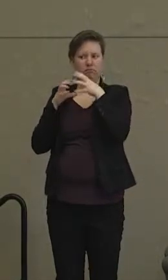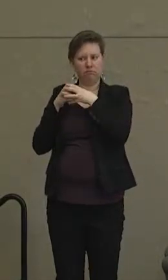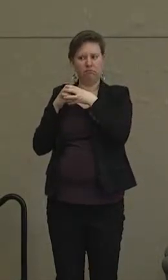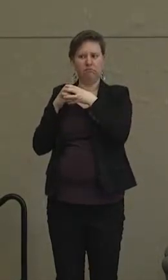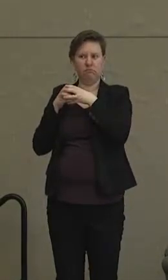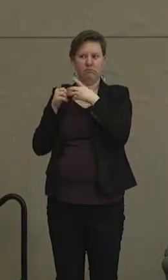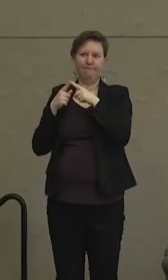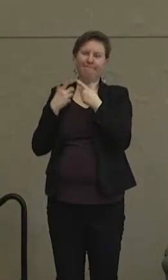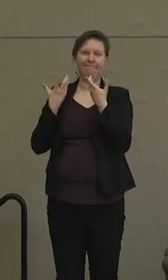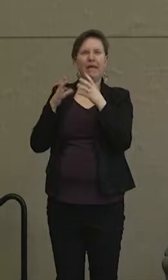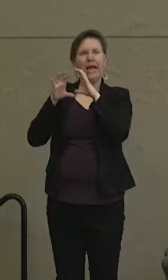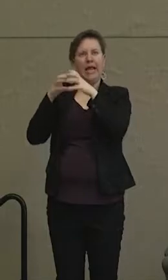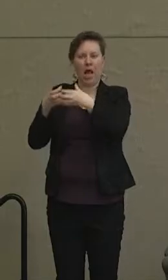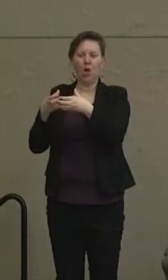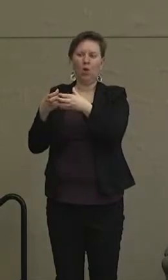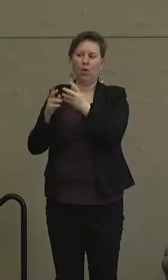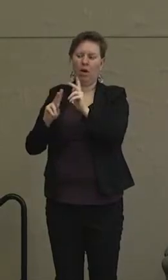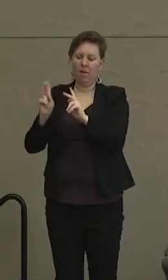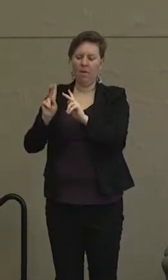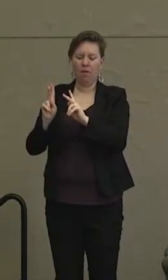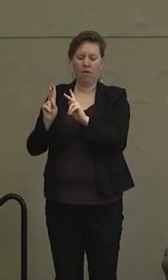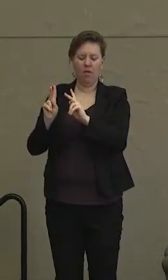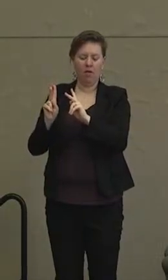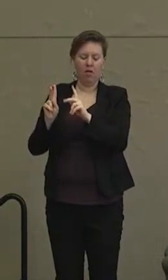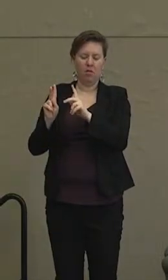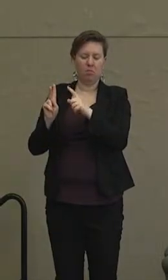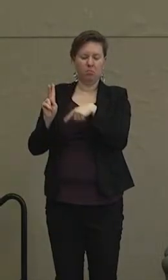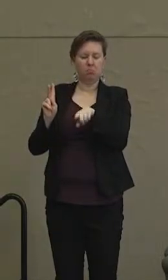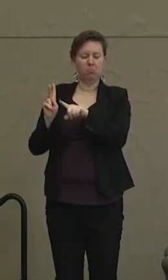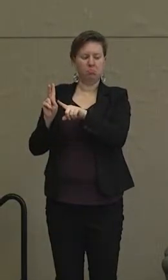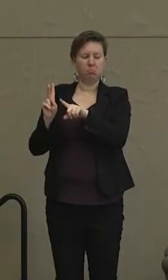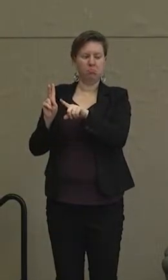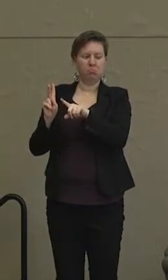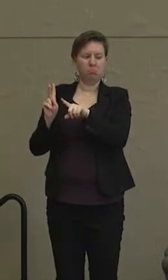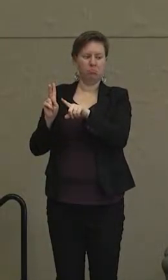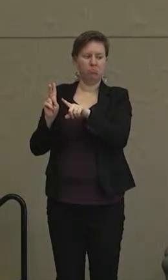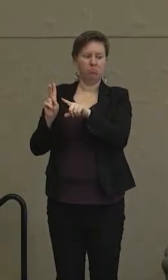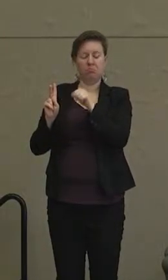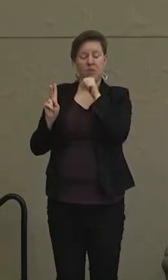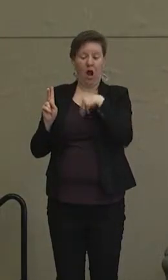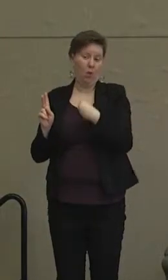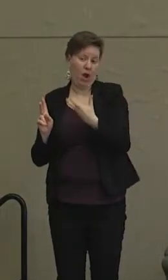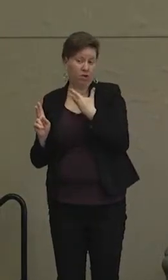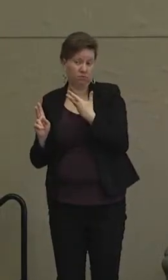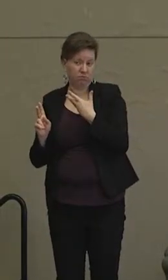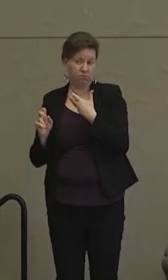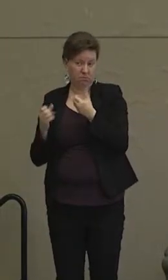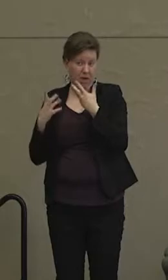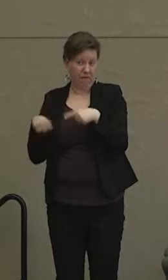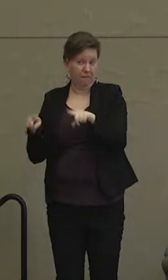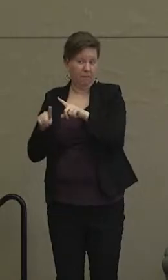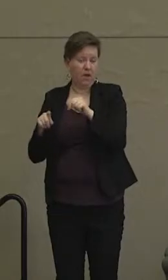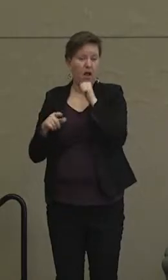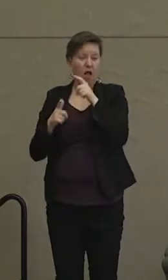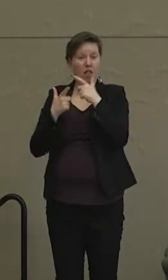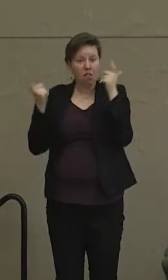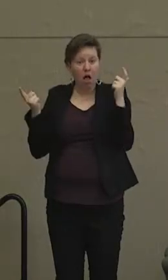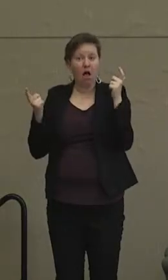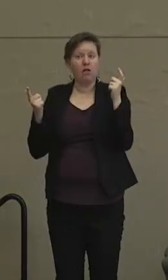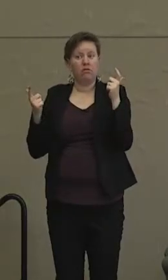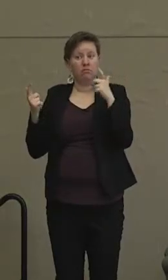as a category of folks, many of whom are not white, largely